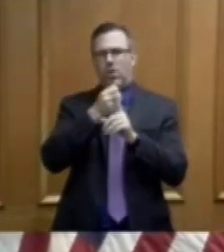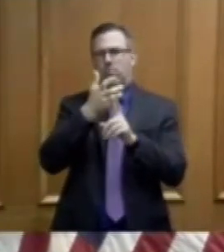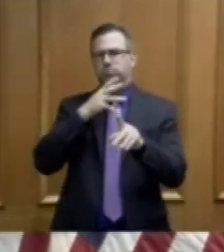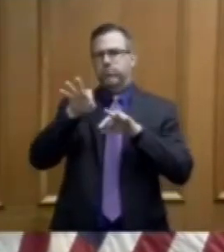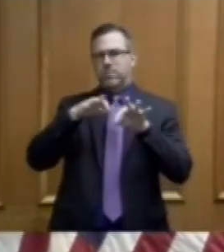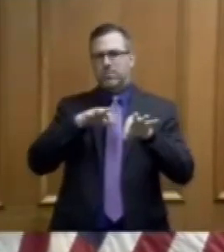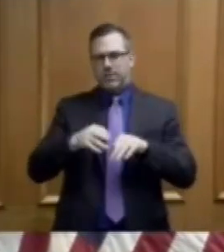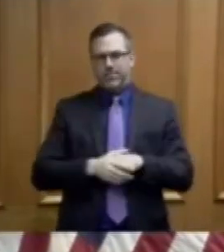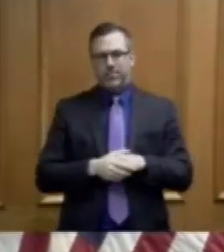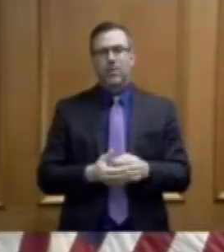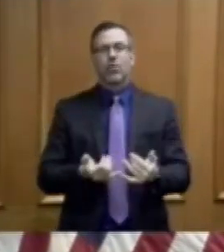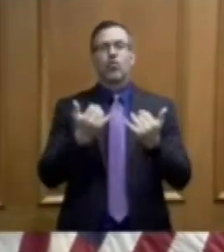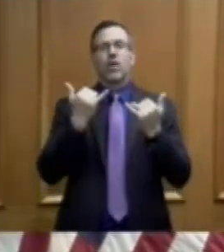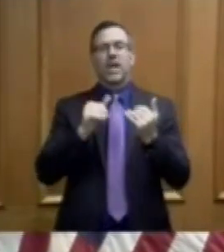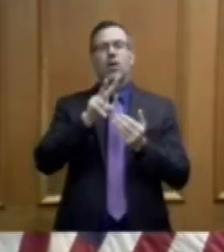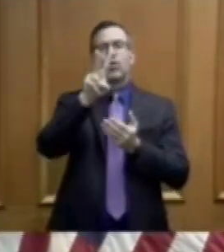have